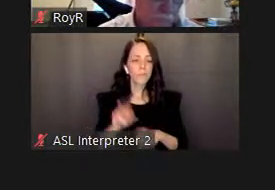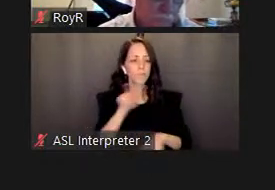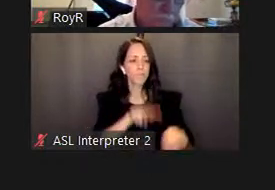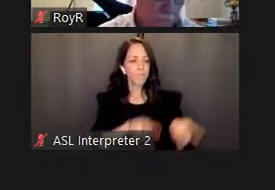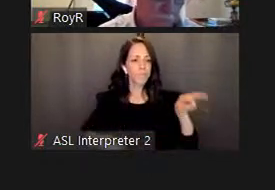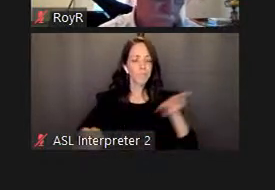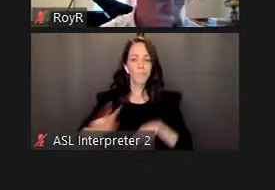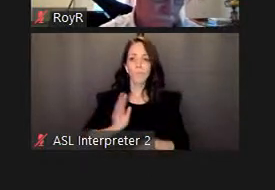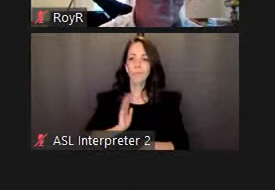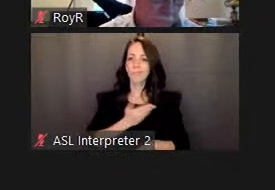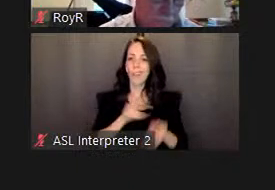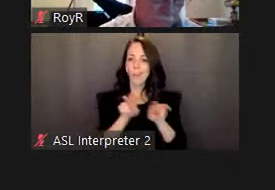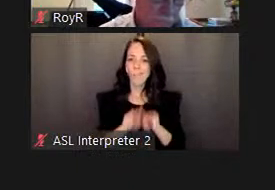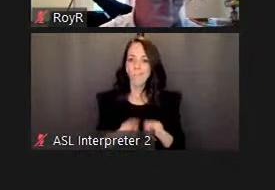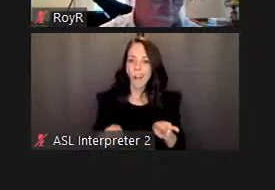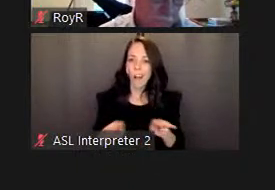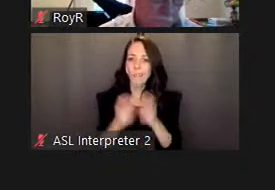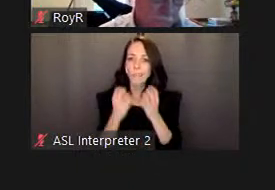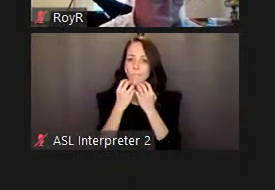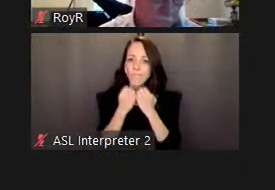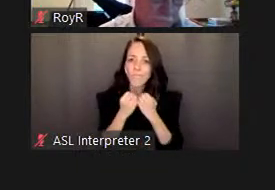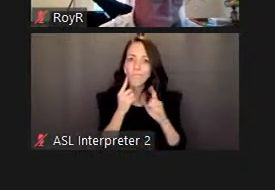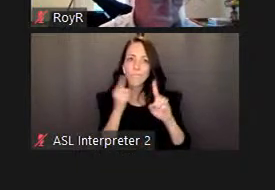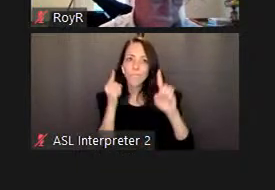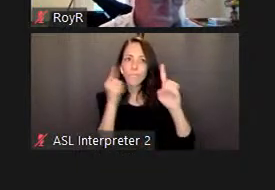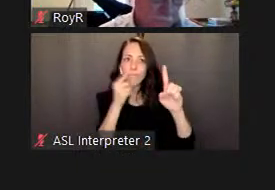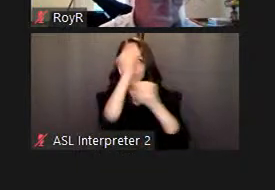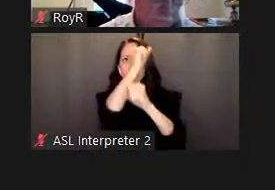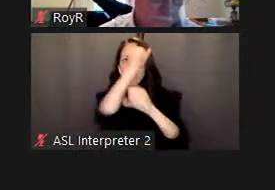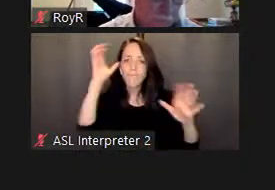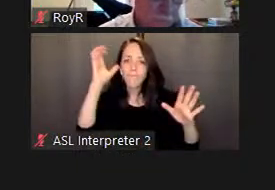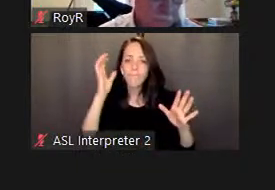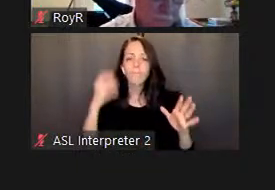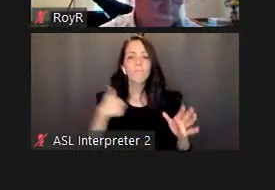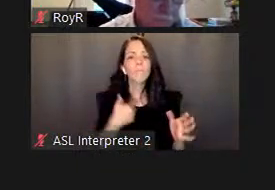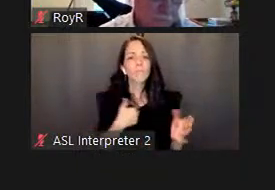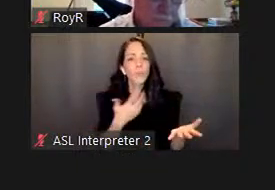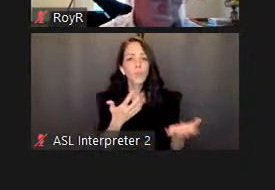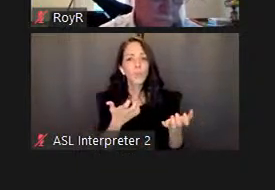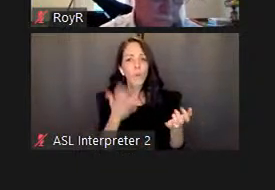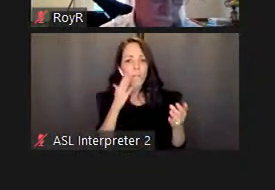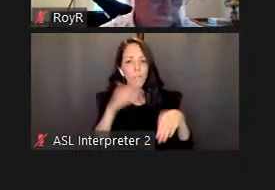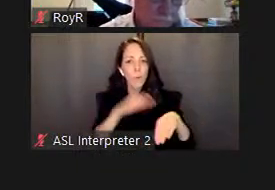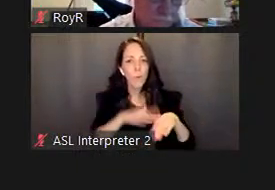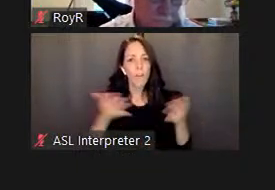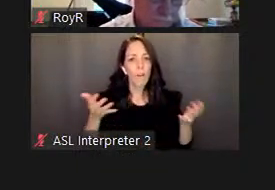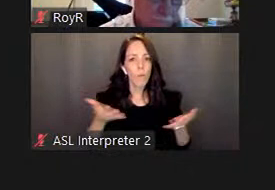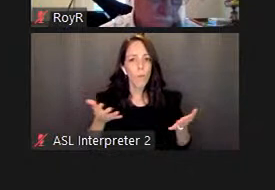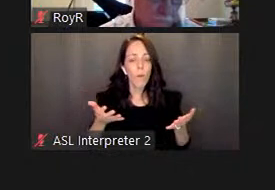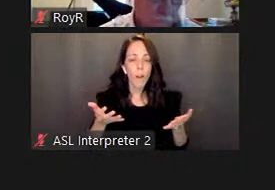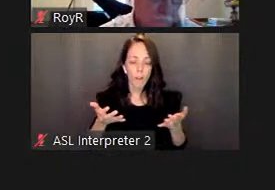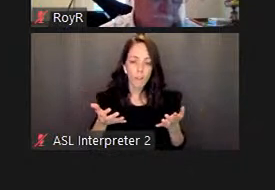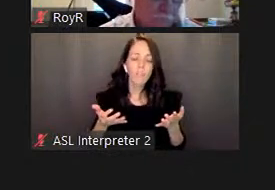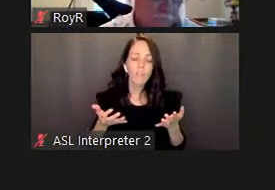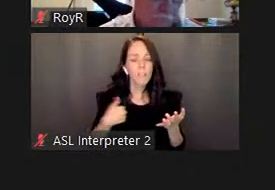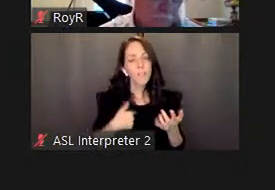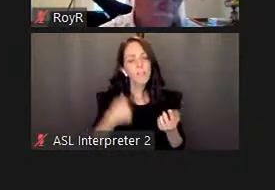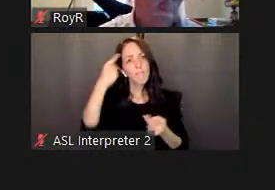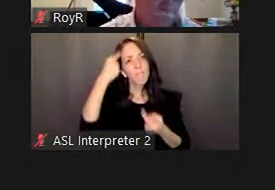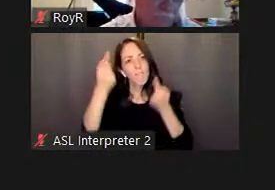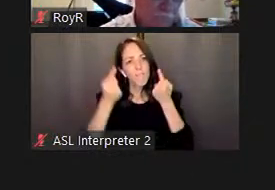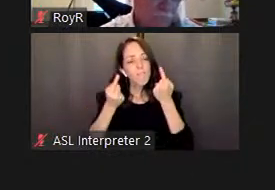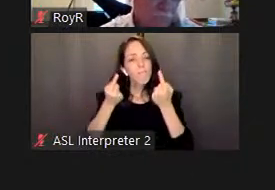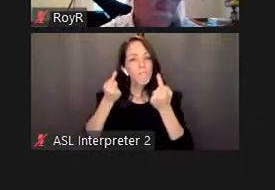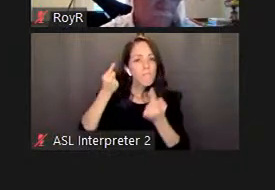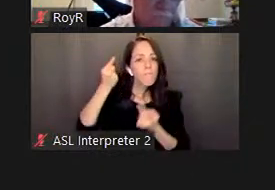values, we can think of these as what we stand for in this work. So in thinking about what we stand for in using ARPA